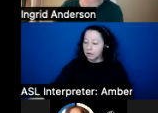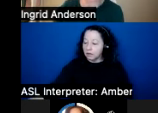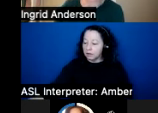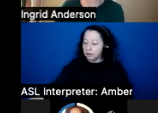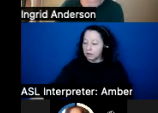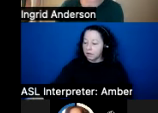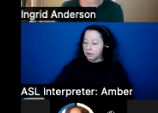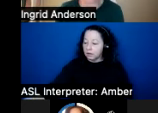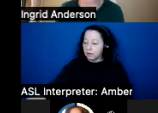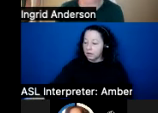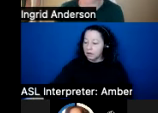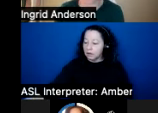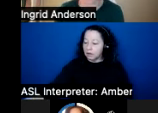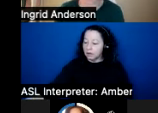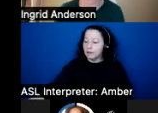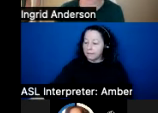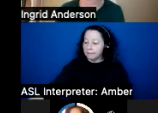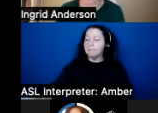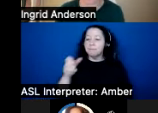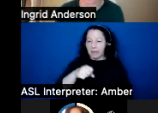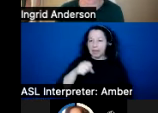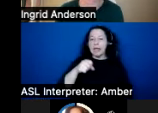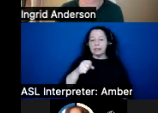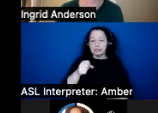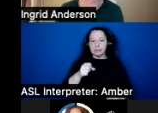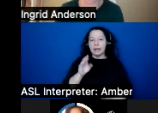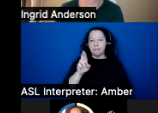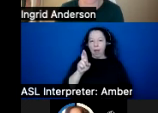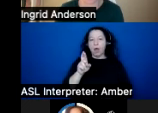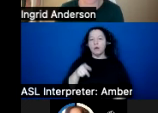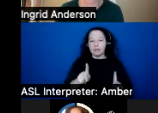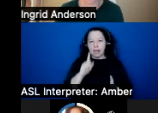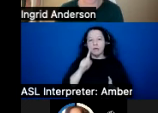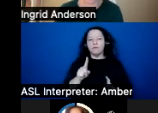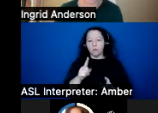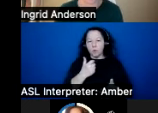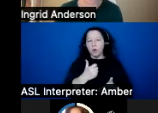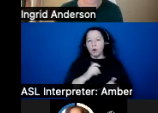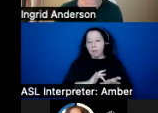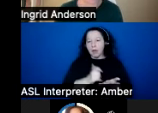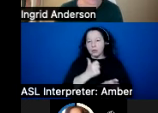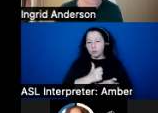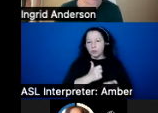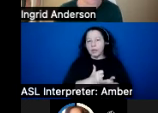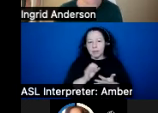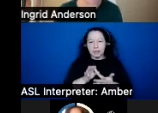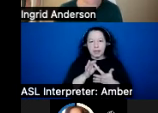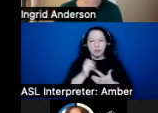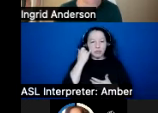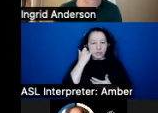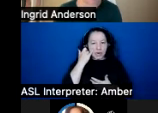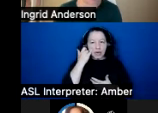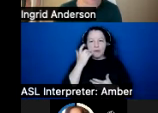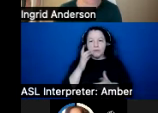Of course, there's that minor consent to medical treatment exceptions. A minor, whether sexually assaulted or not, may obtain a